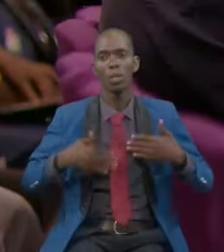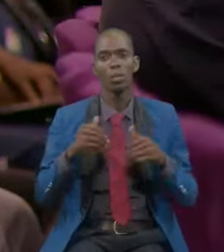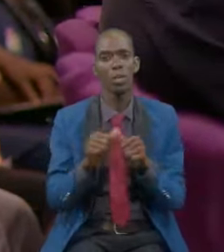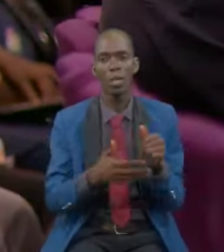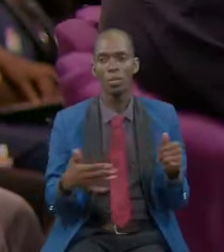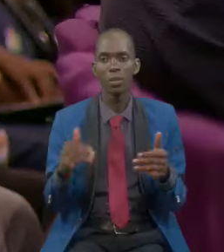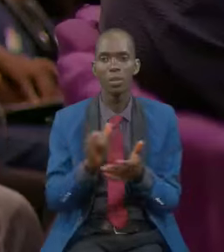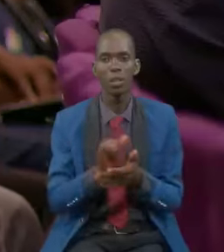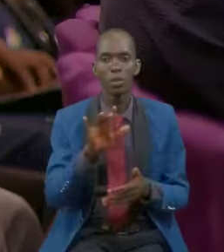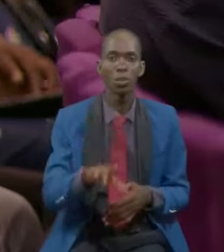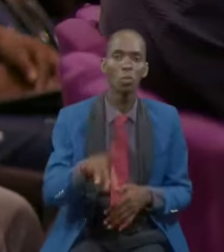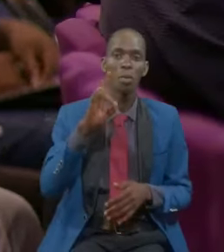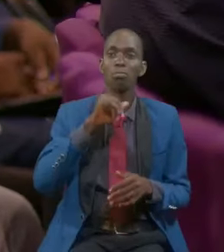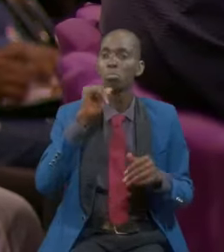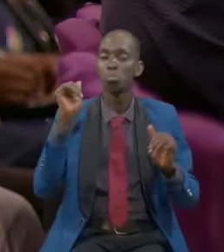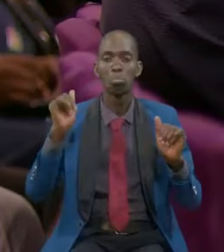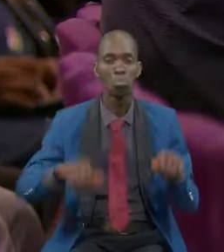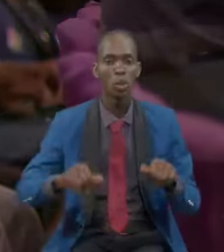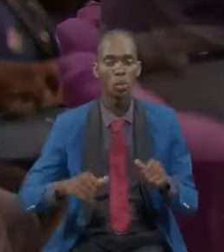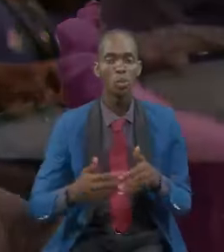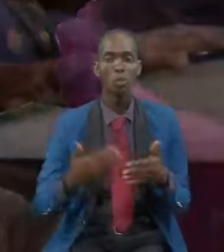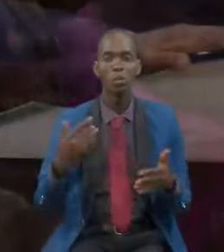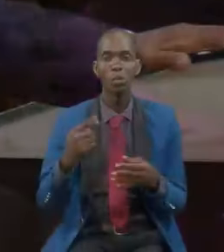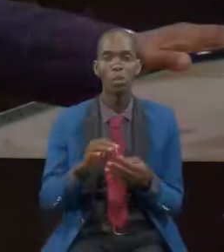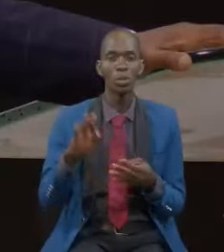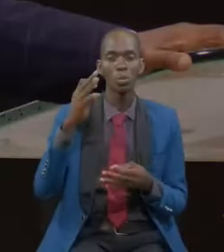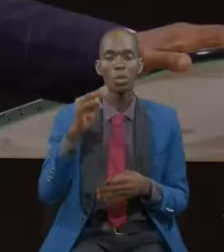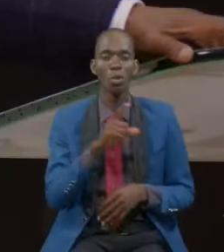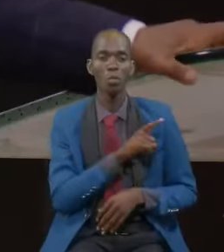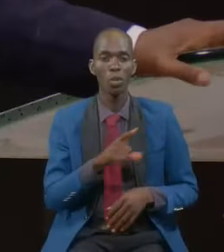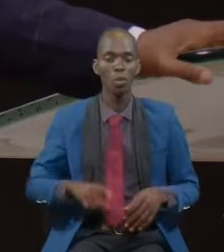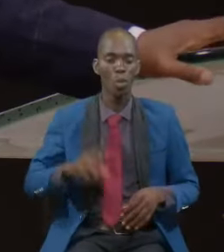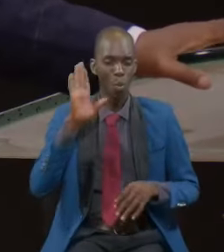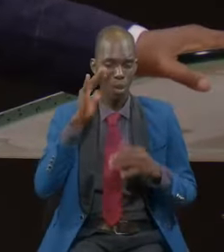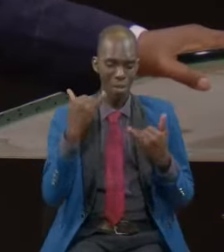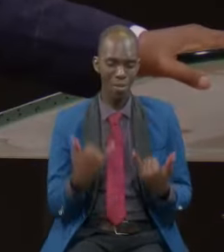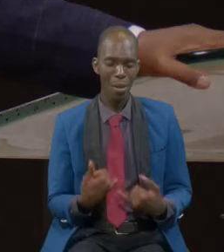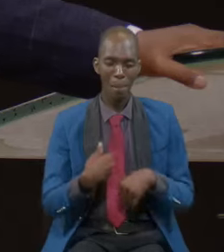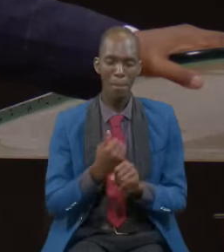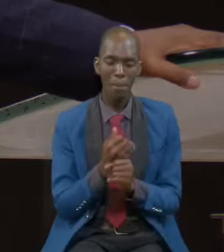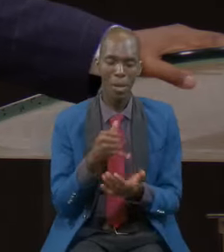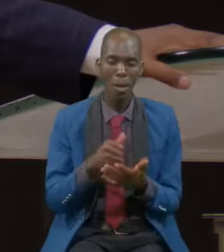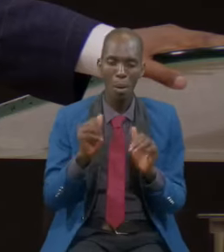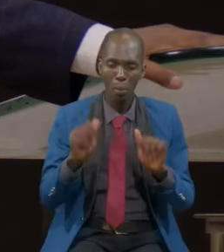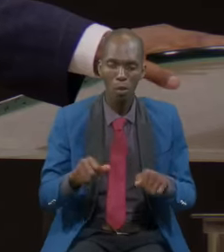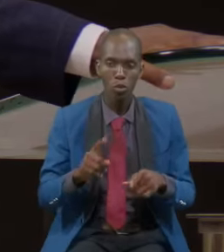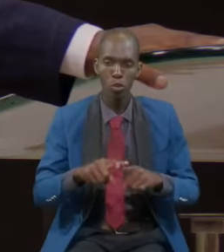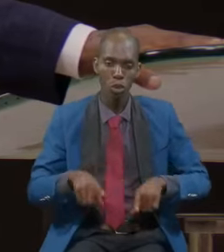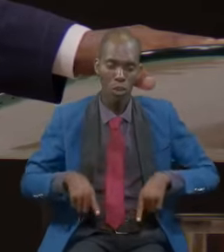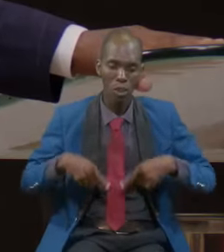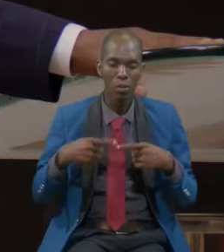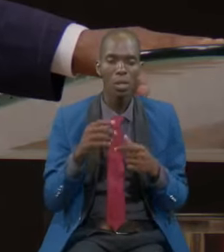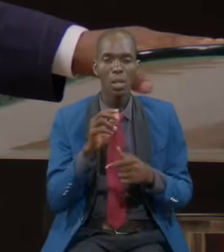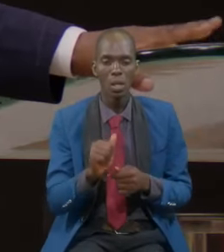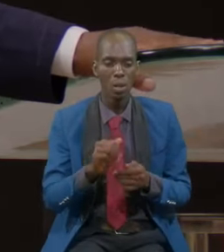found impossible before, the Spirit of the Lord will make it possible to live a